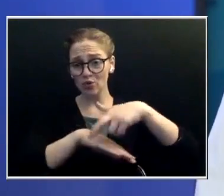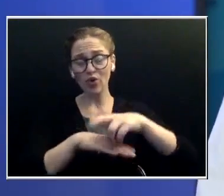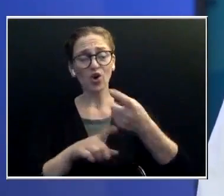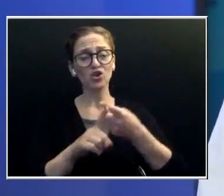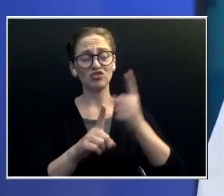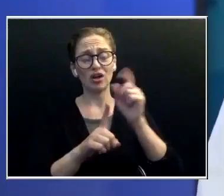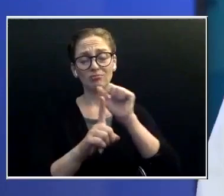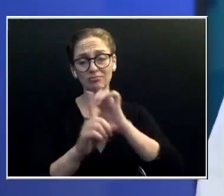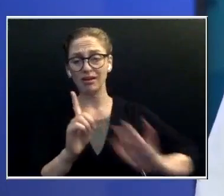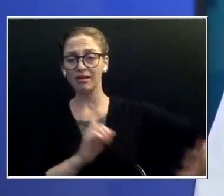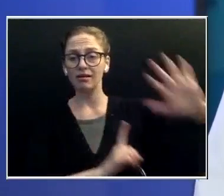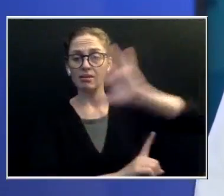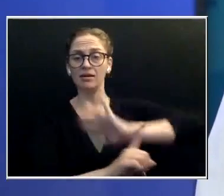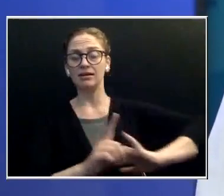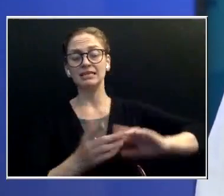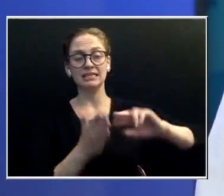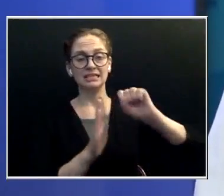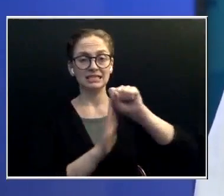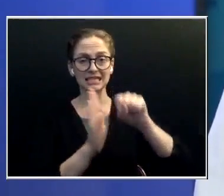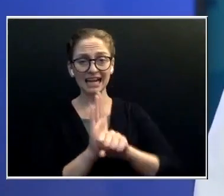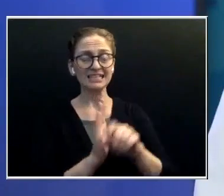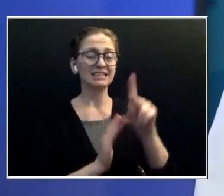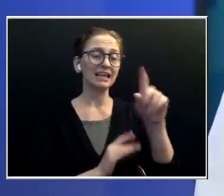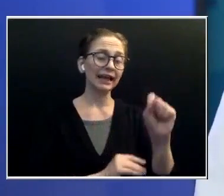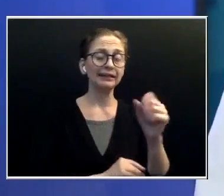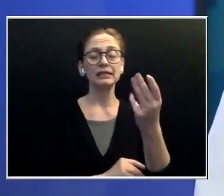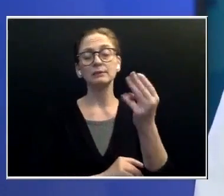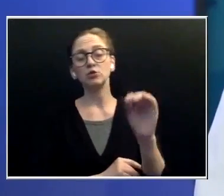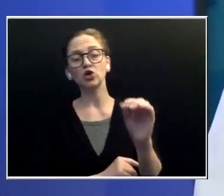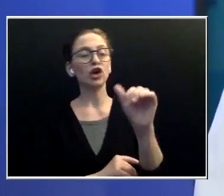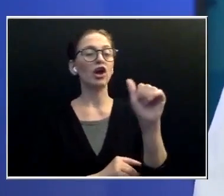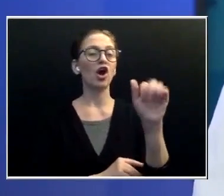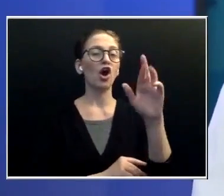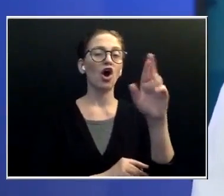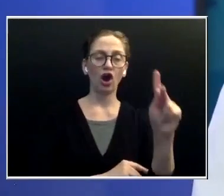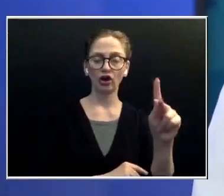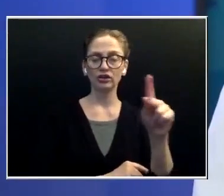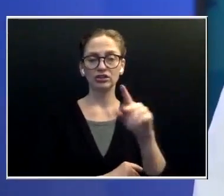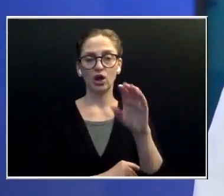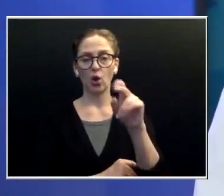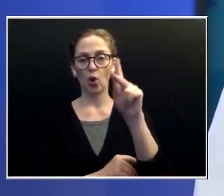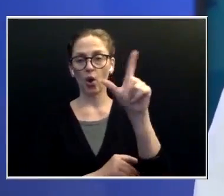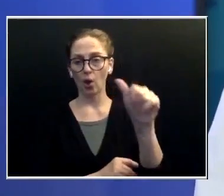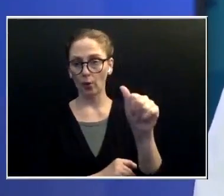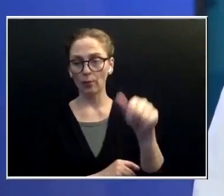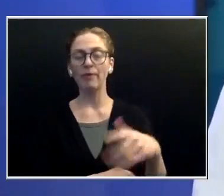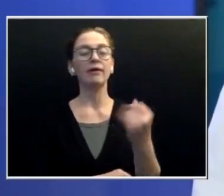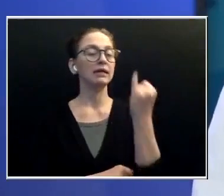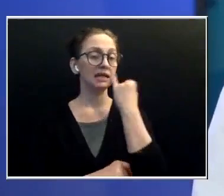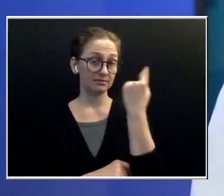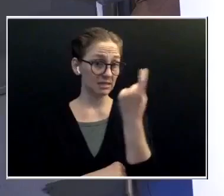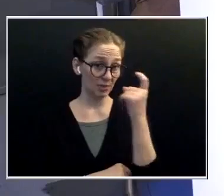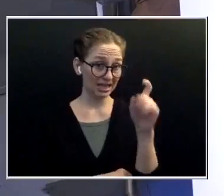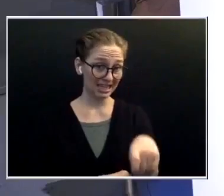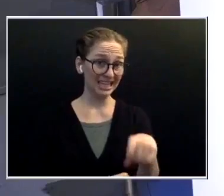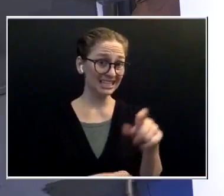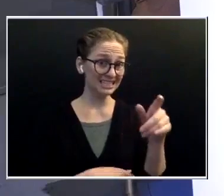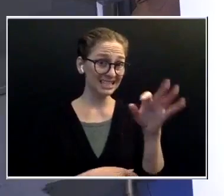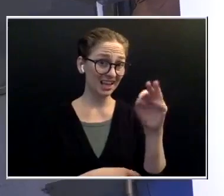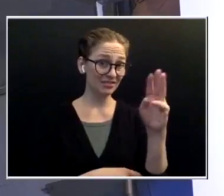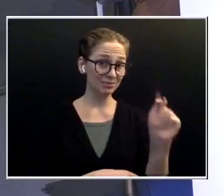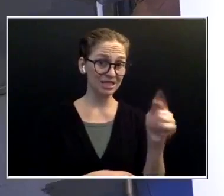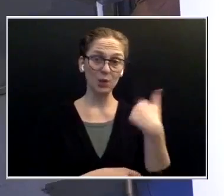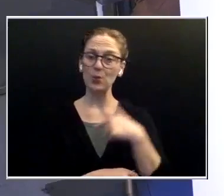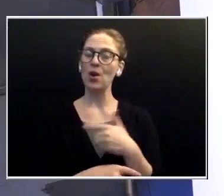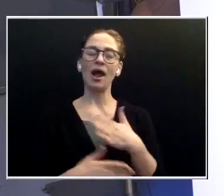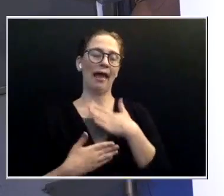Kansas, Missouri, Arkansas, Oklahoma. So if anyone needs C. diff, actually, we're happy to see them at KU and try to expedite the process as quickly as possible. Well, thank you both for educating us